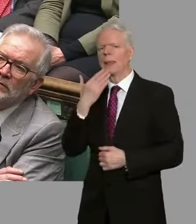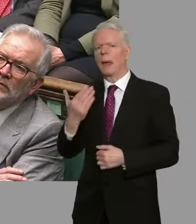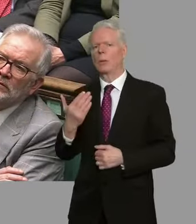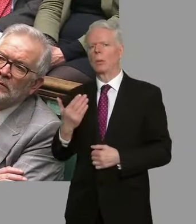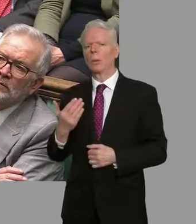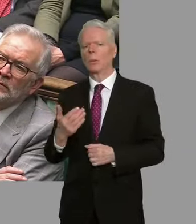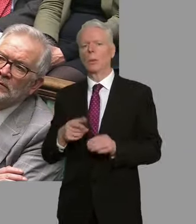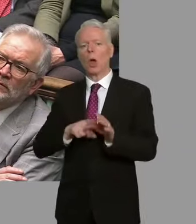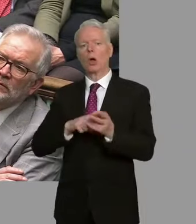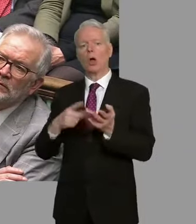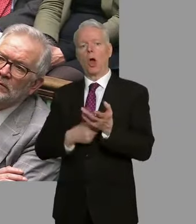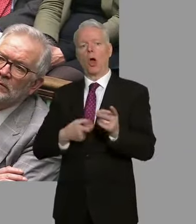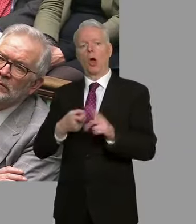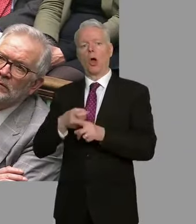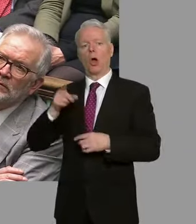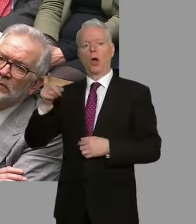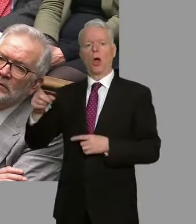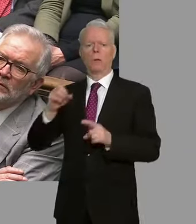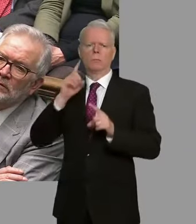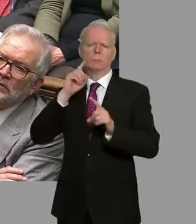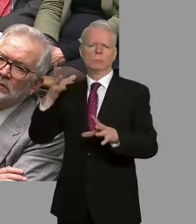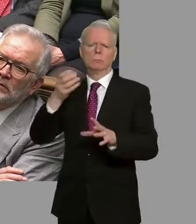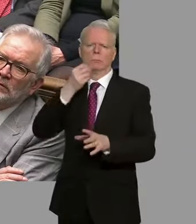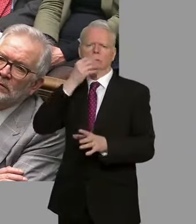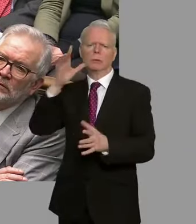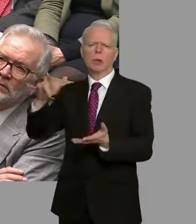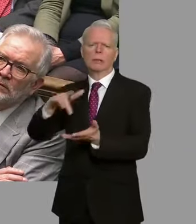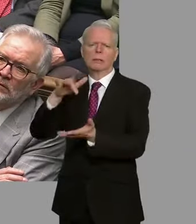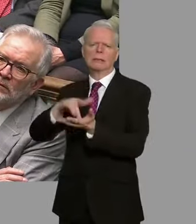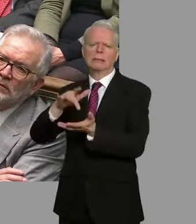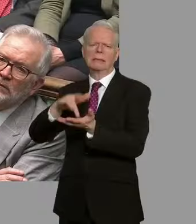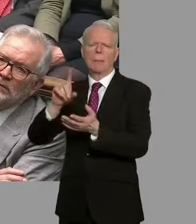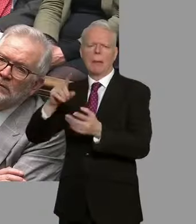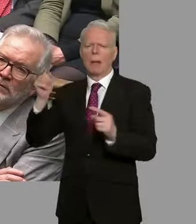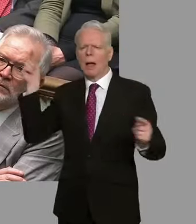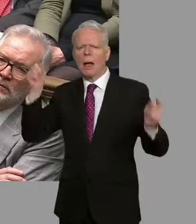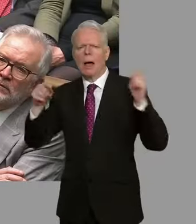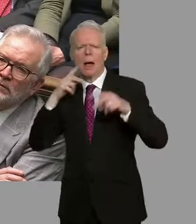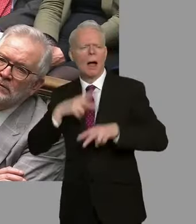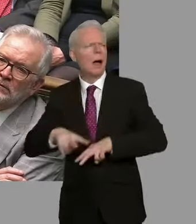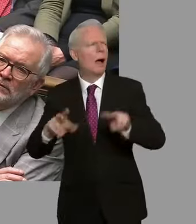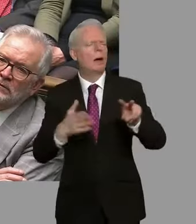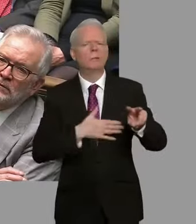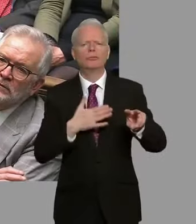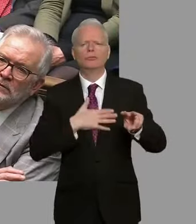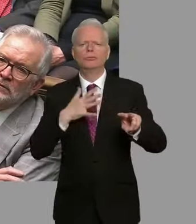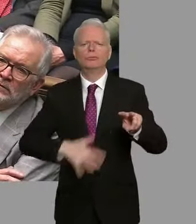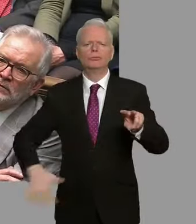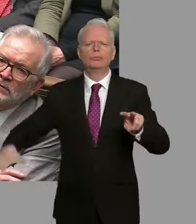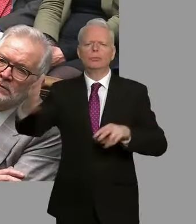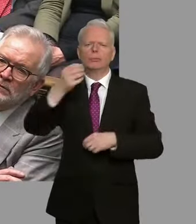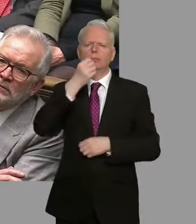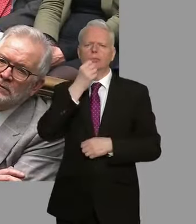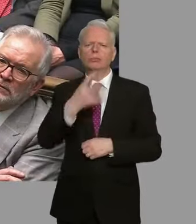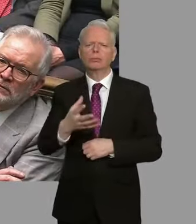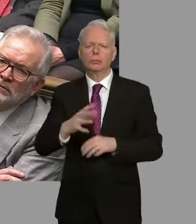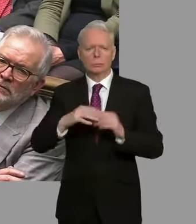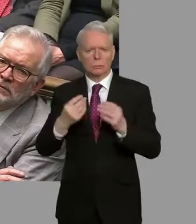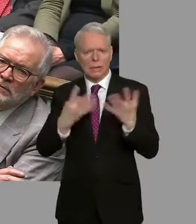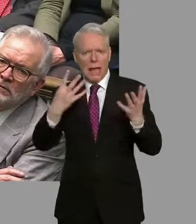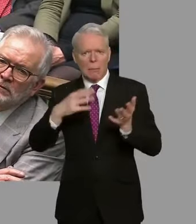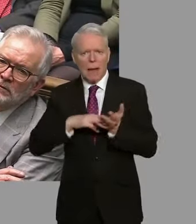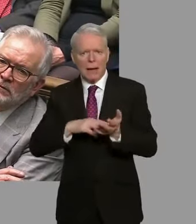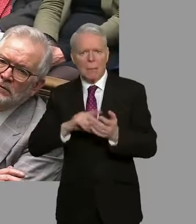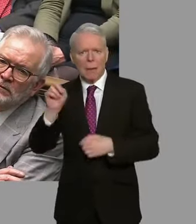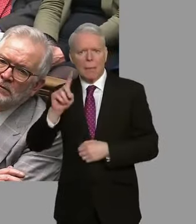stays, places significant pressure on local public services and housing used as short-term holiday lets. What steps will the Prime